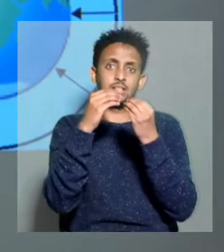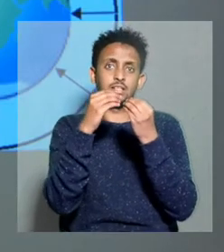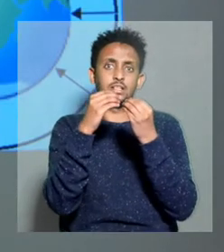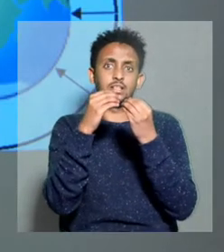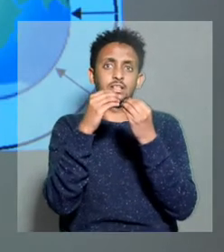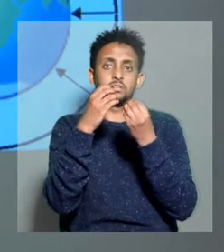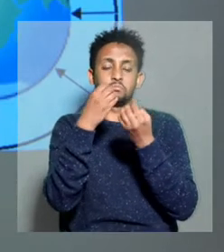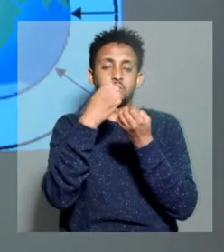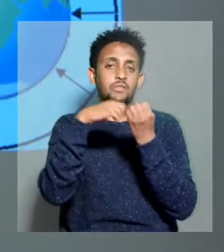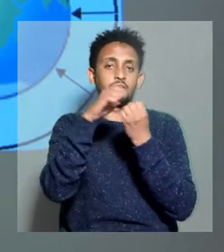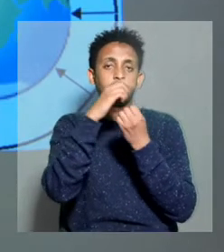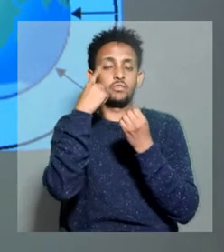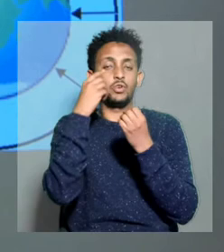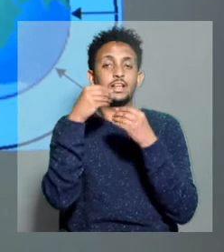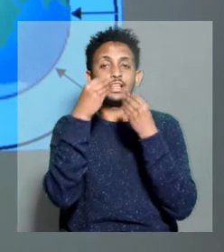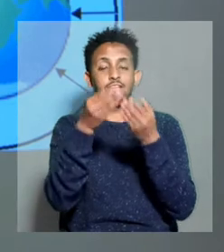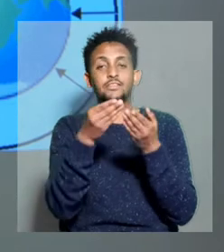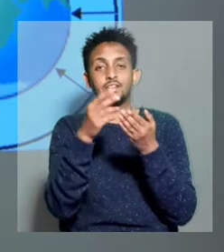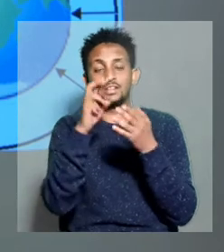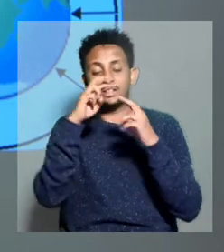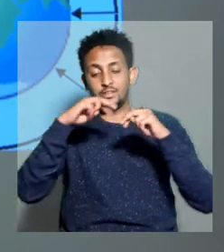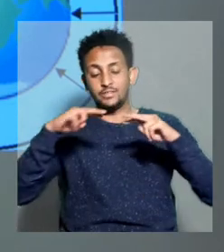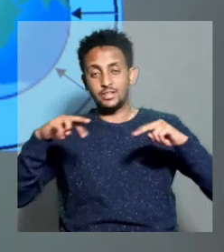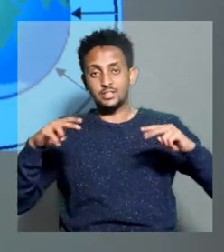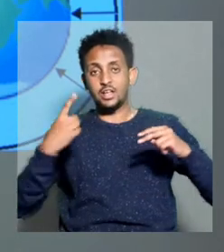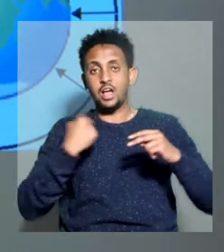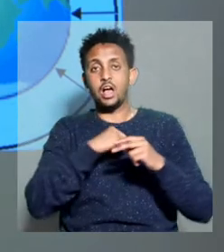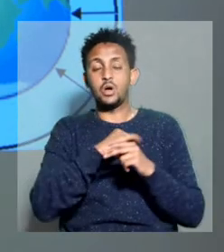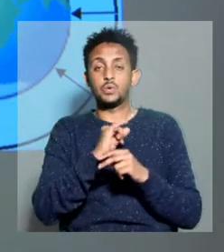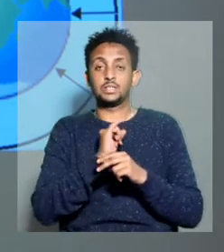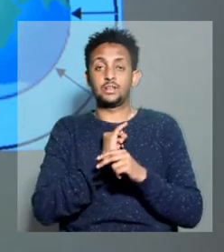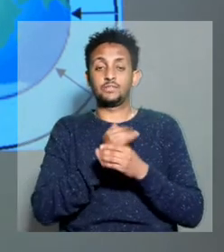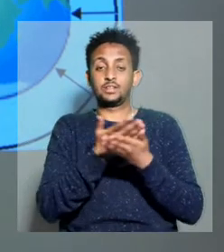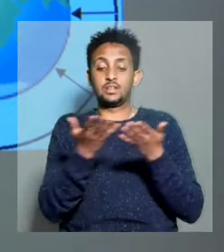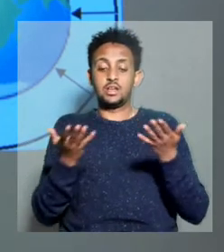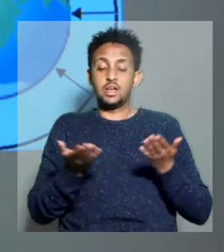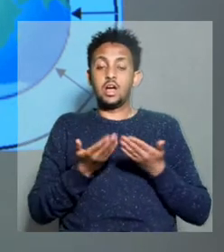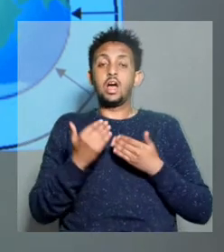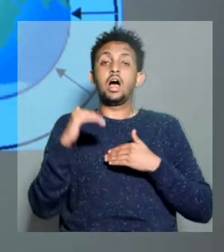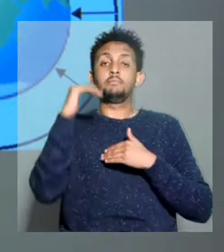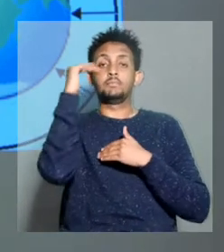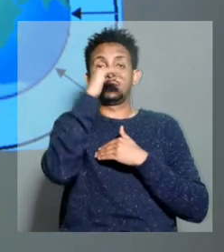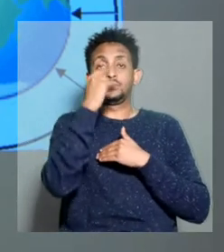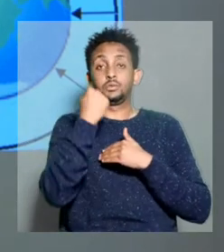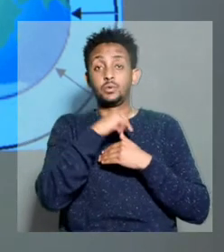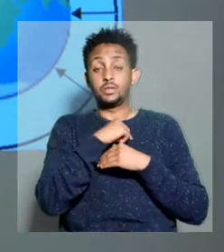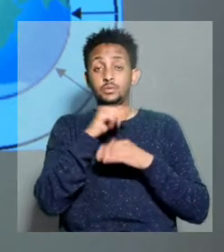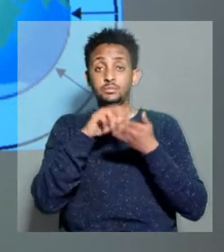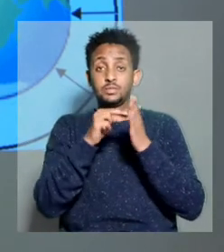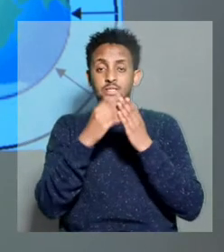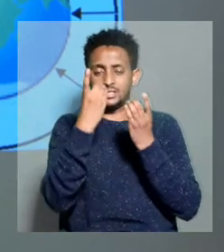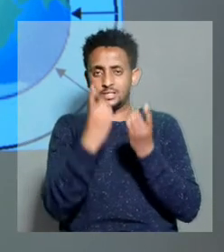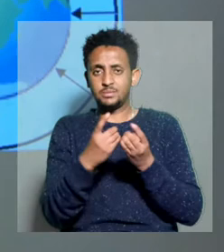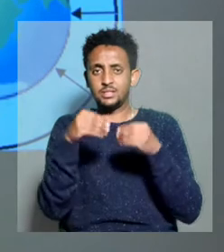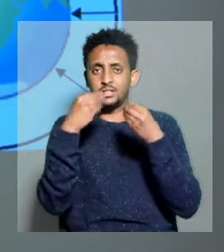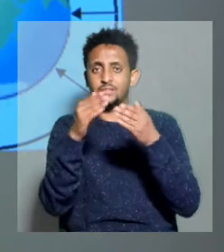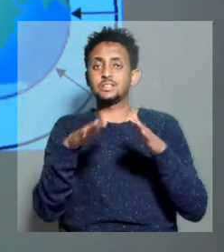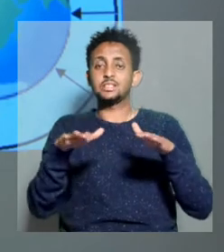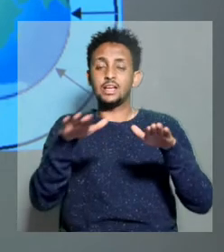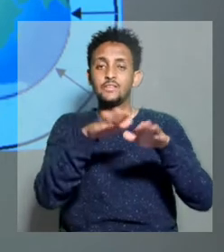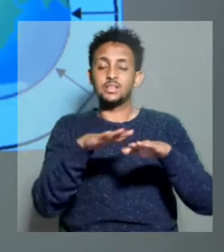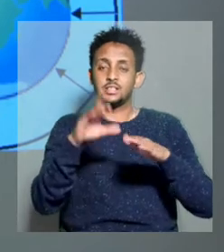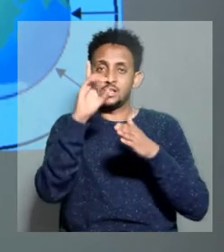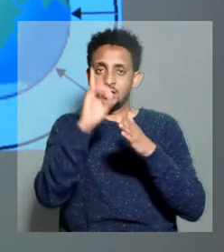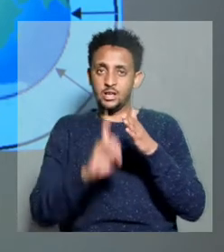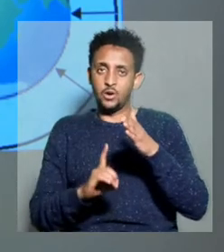mean elevation is from a given reference frame from our surface above. Okay, when you mean depth, from a given surface